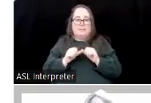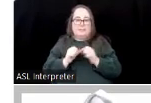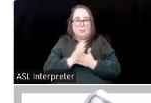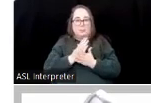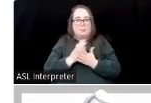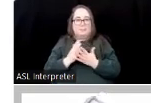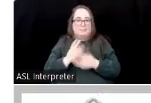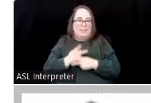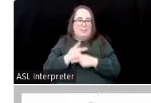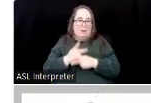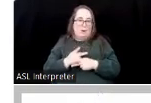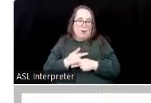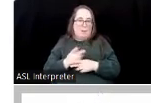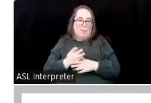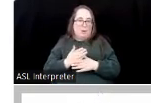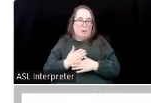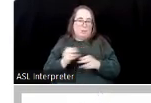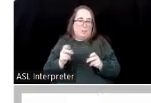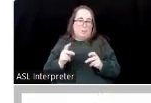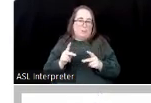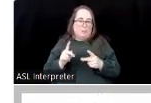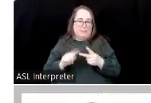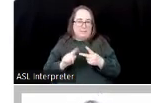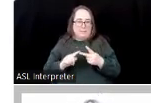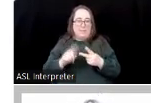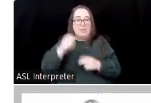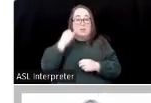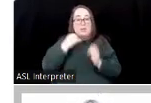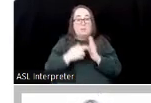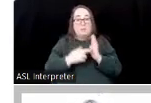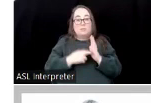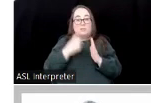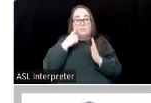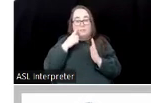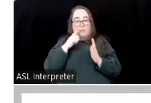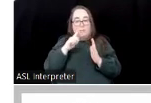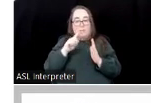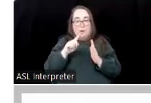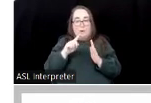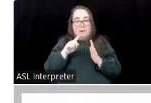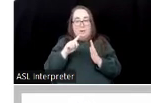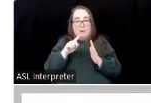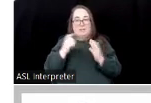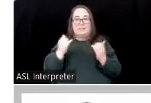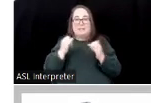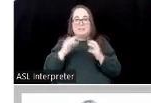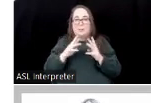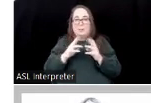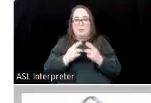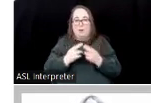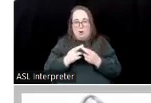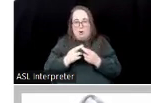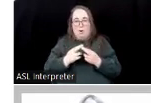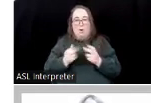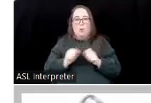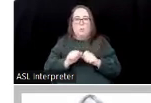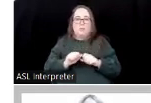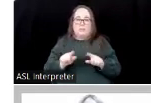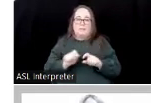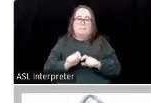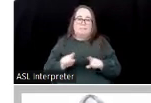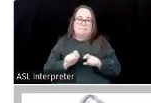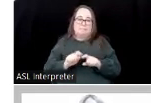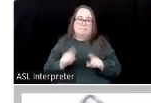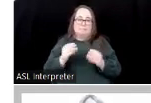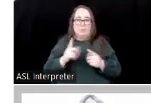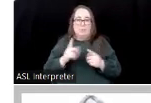and partnership opportunities there. If you registered for today's webinar, we'll send notices to your email once